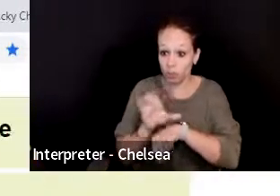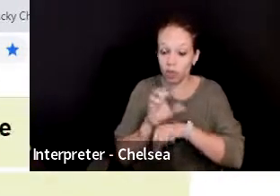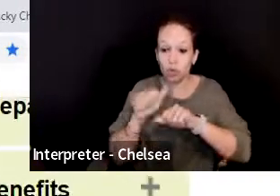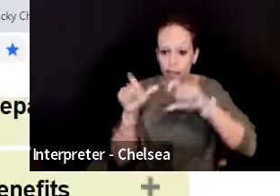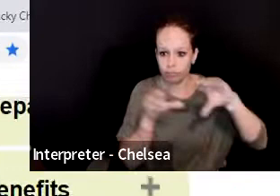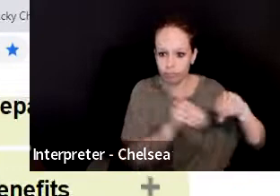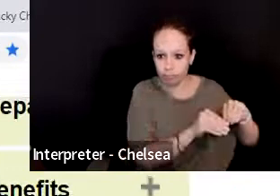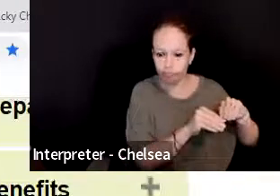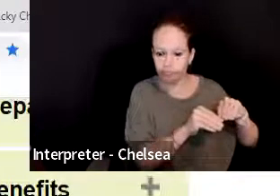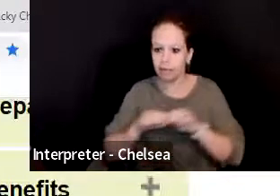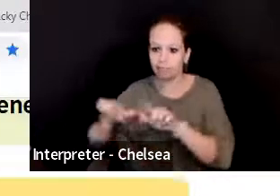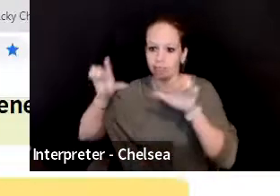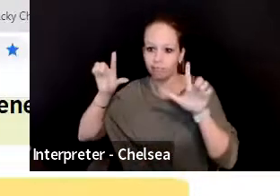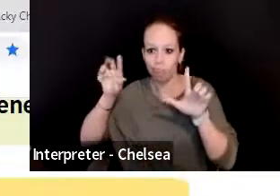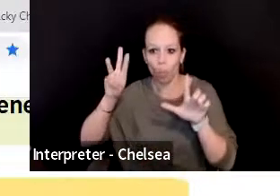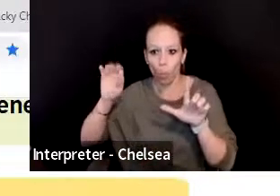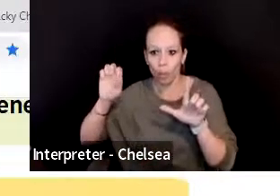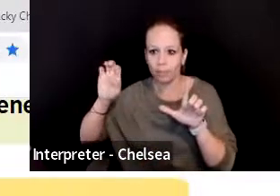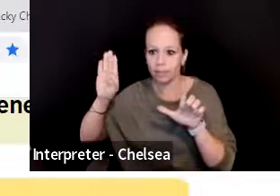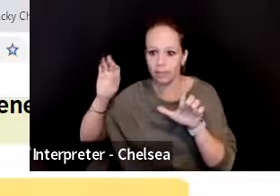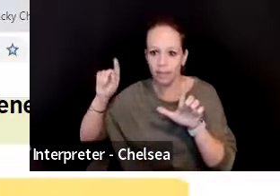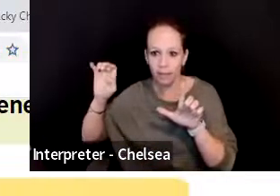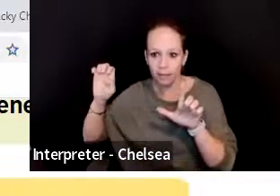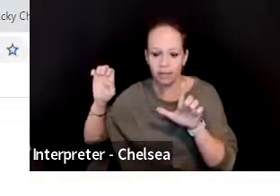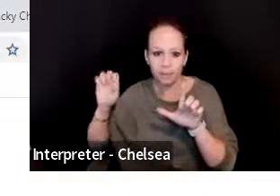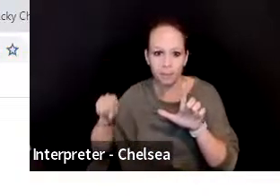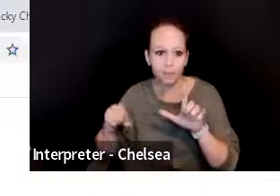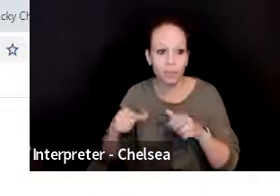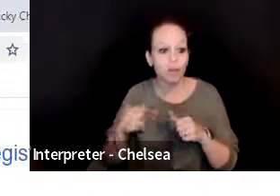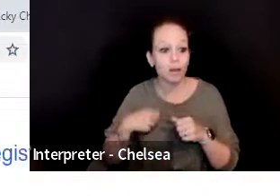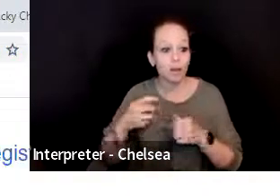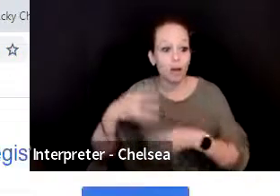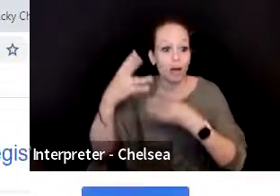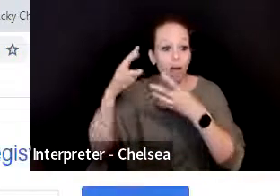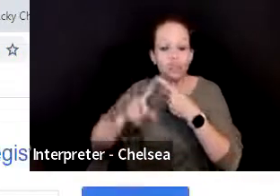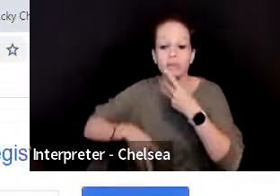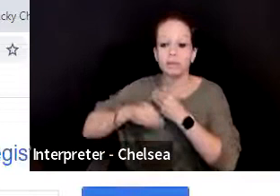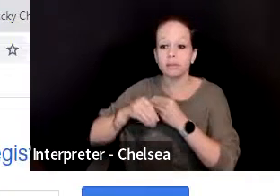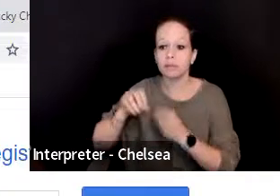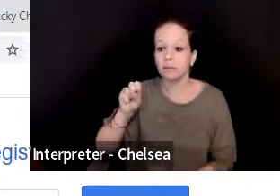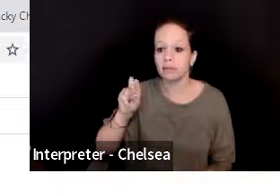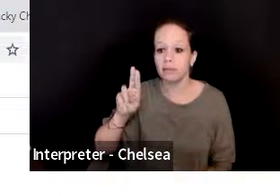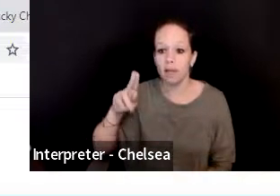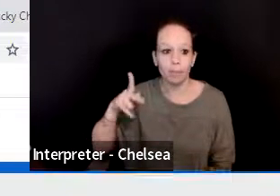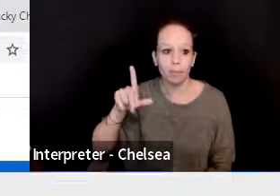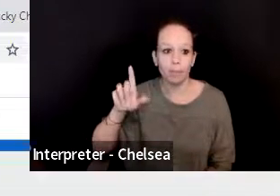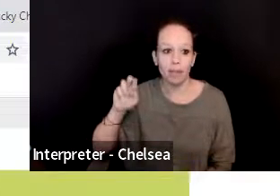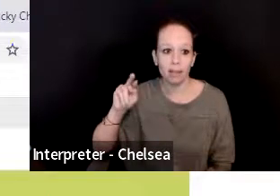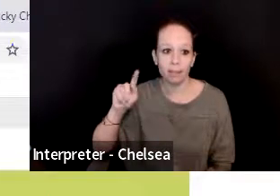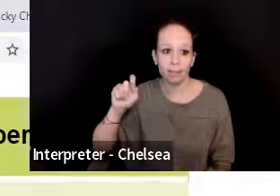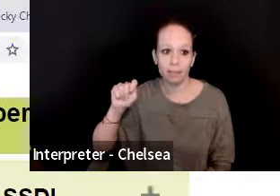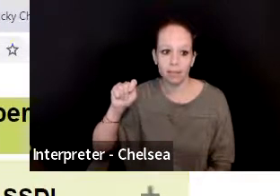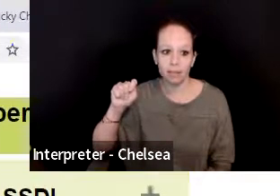to scroll down and I'm going to click on supplemental security income, as that is the primary topic of discussion this